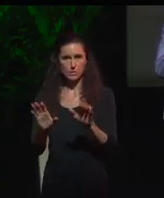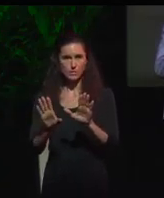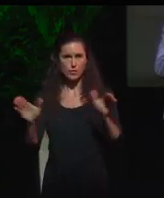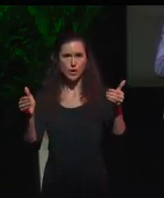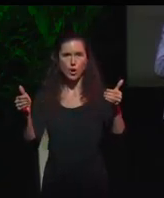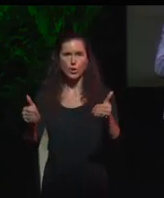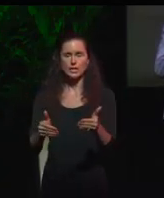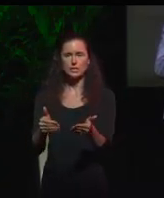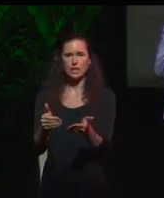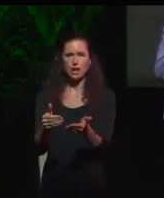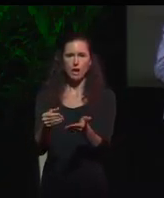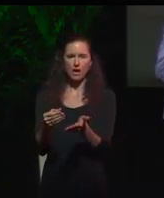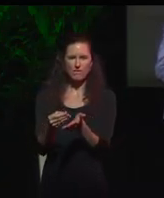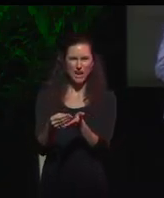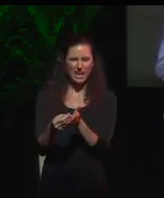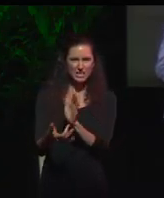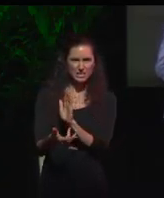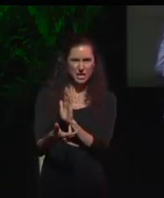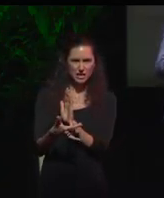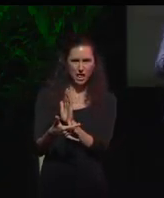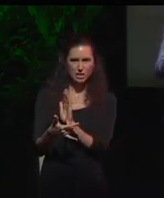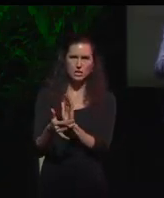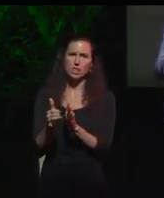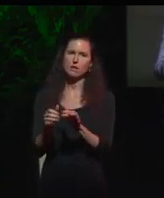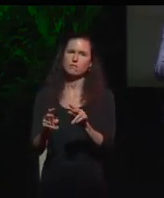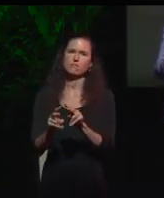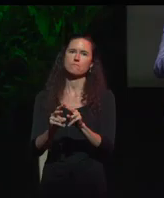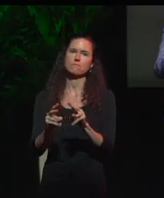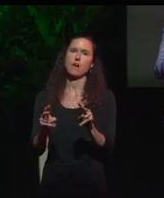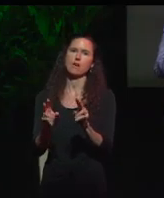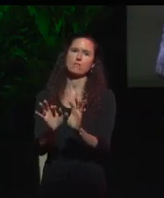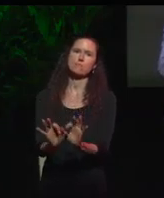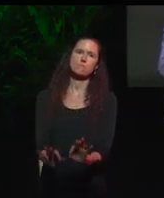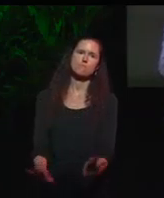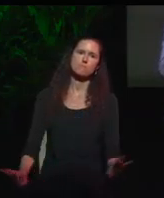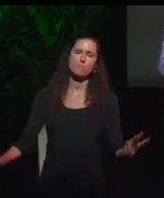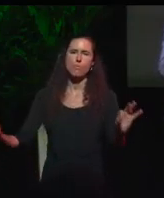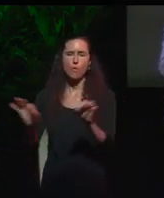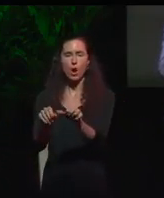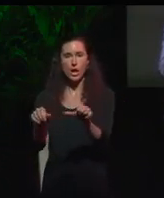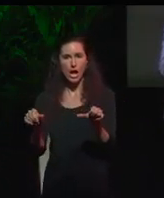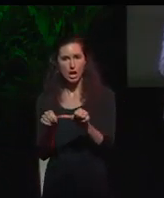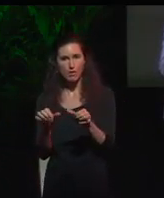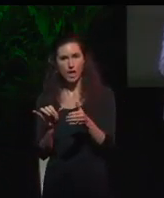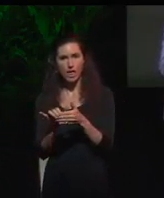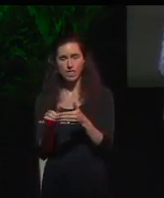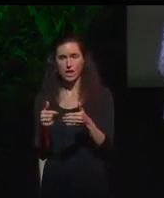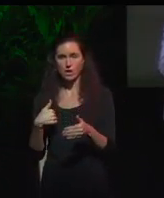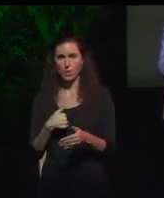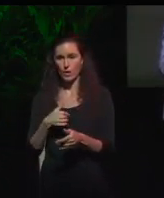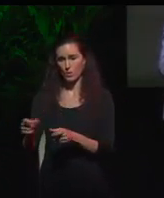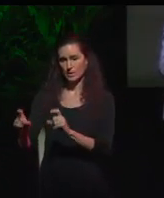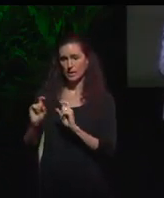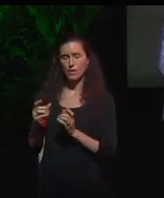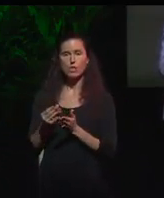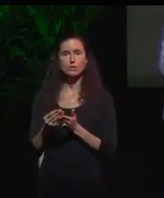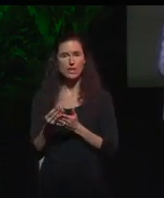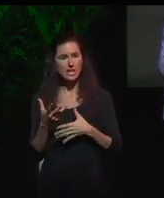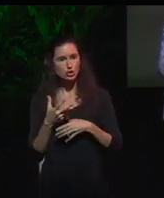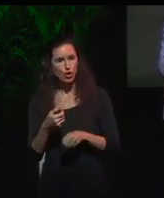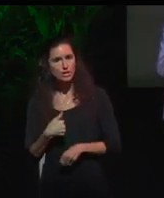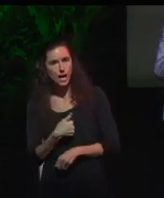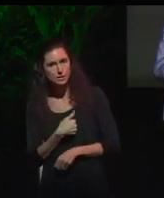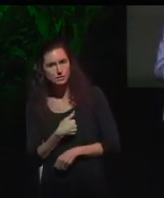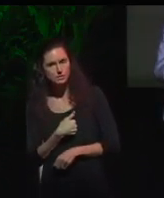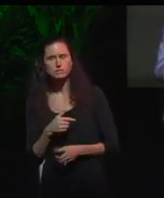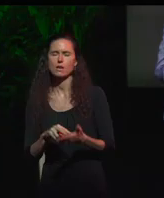on finance technology. That is a very big deal in our area, and the fact that we've been entrusted with those funds means that people have